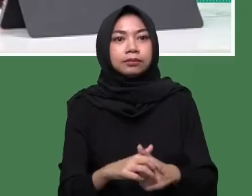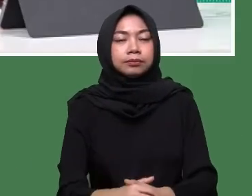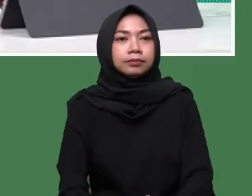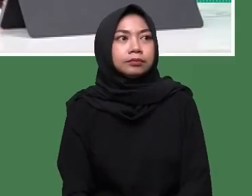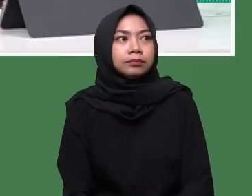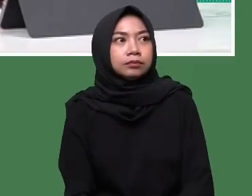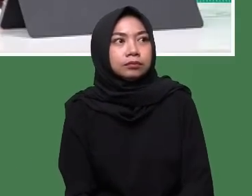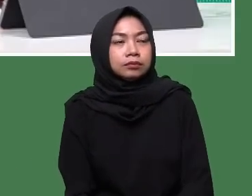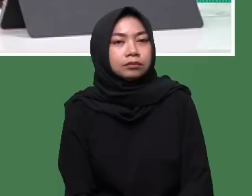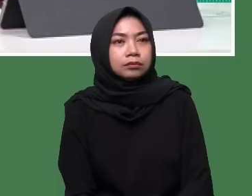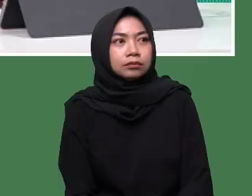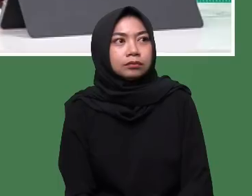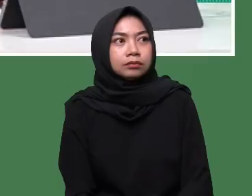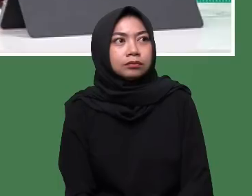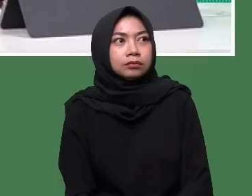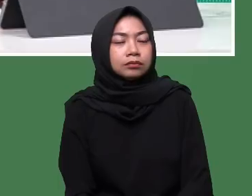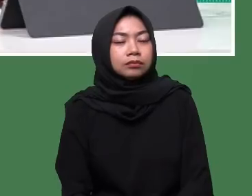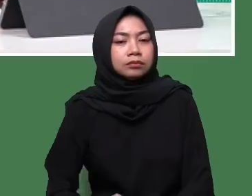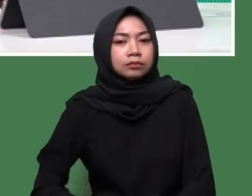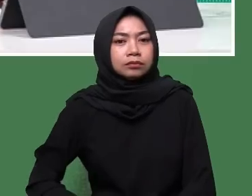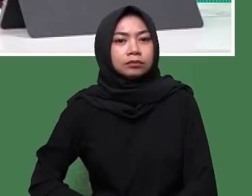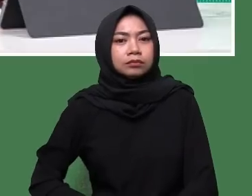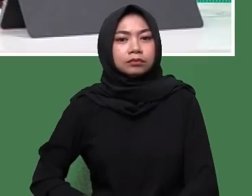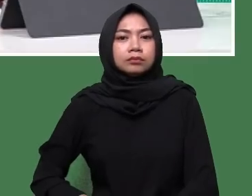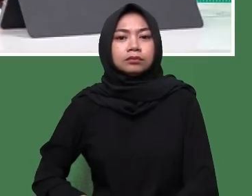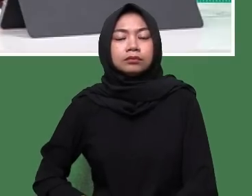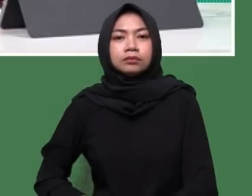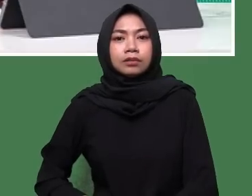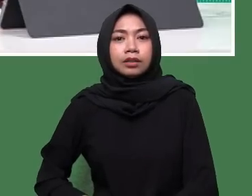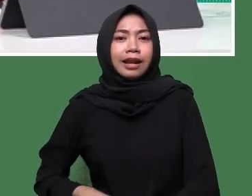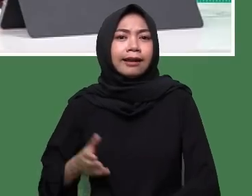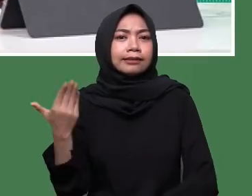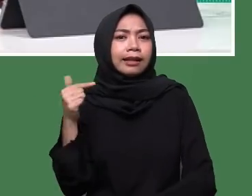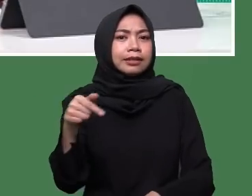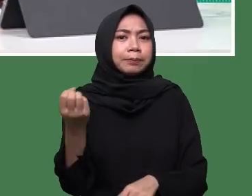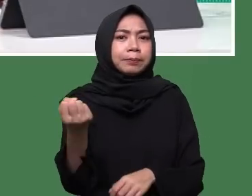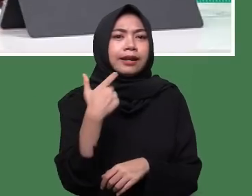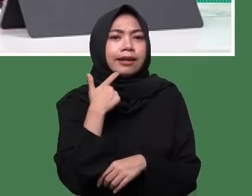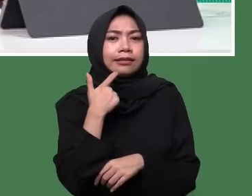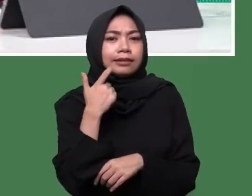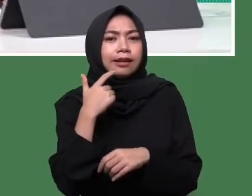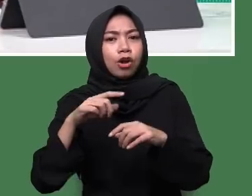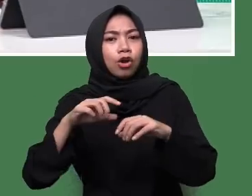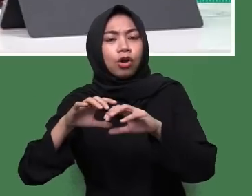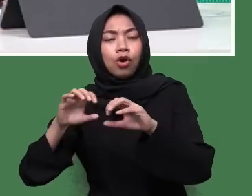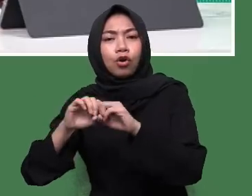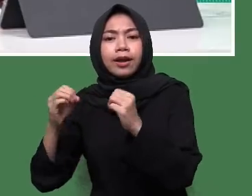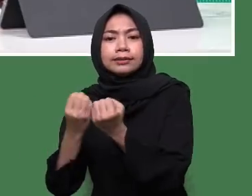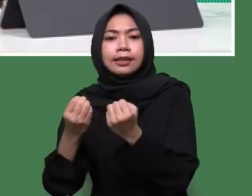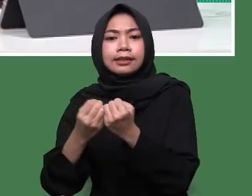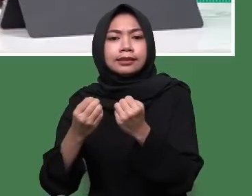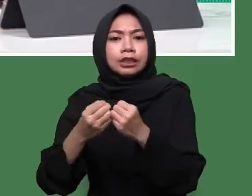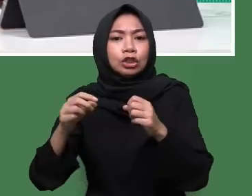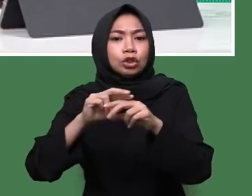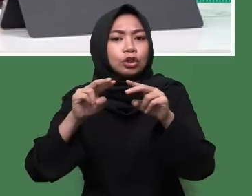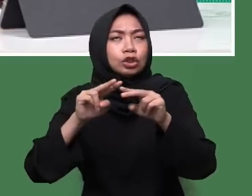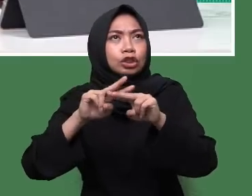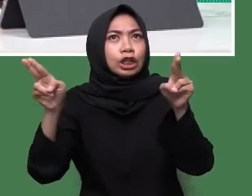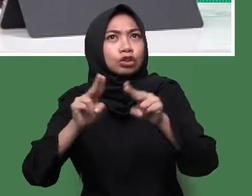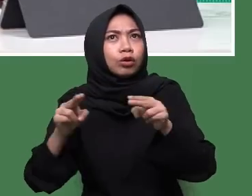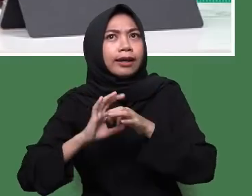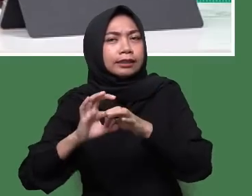Thank you. And are you also working, so you mentioned some of these global organizations that you were also working with?